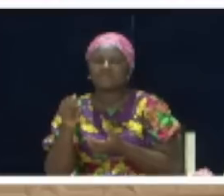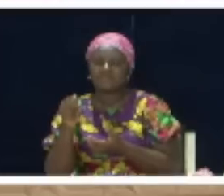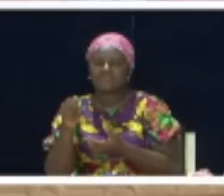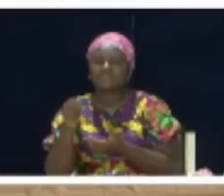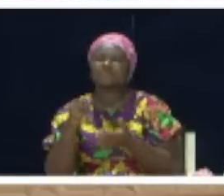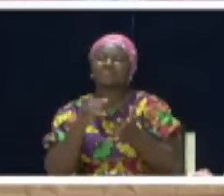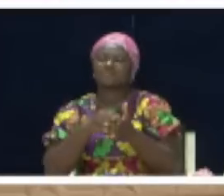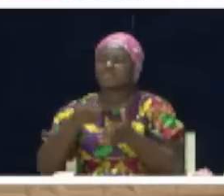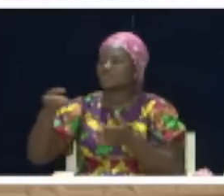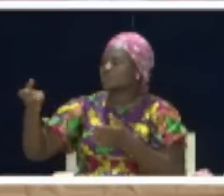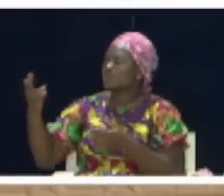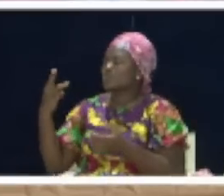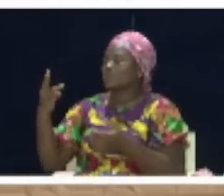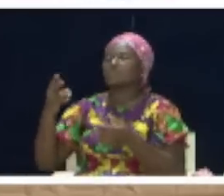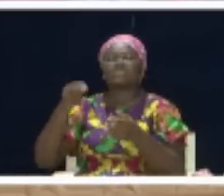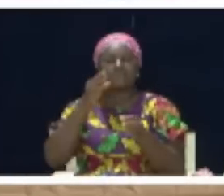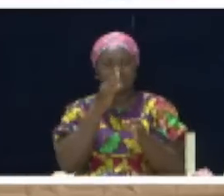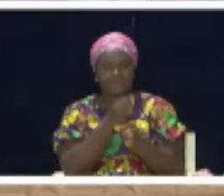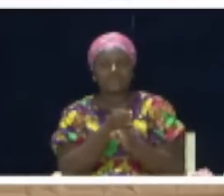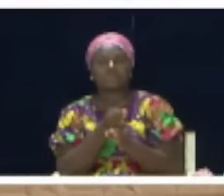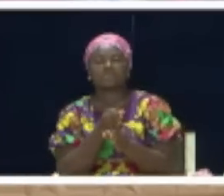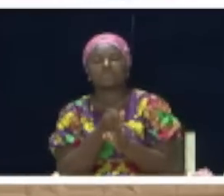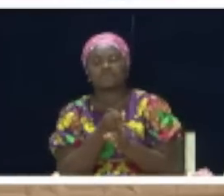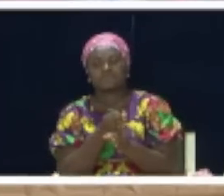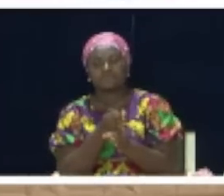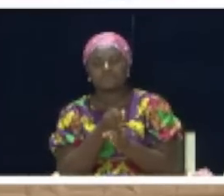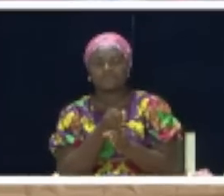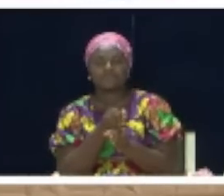It was faith